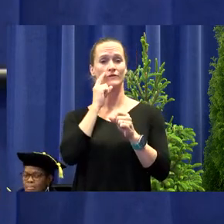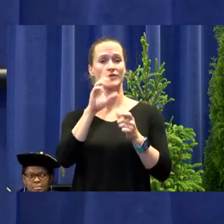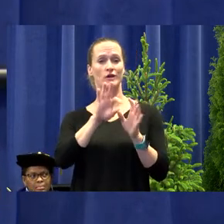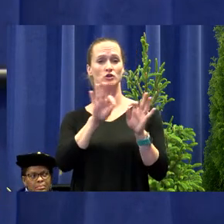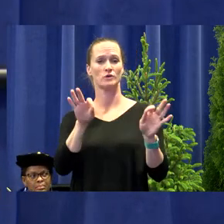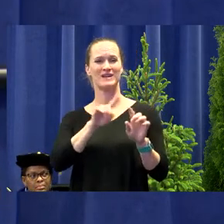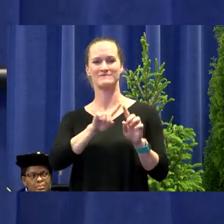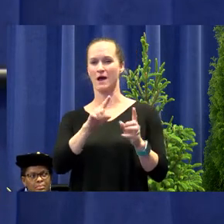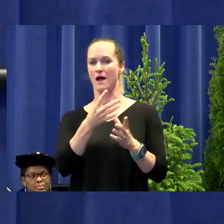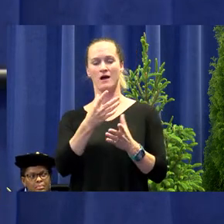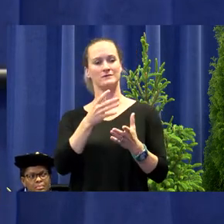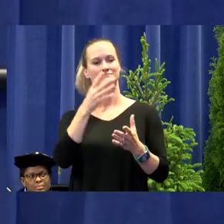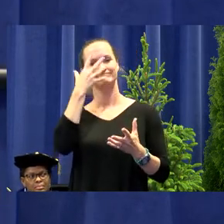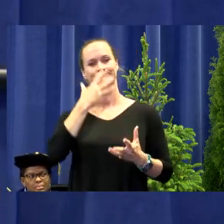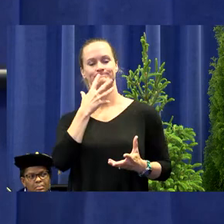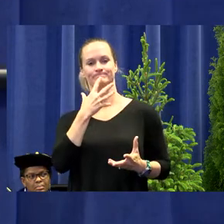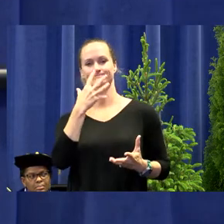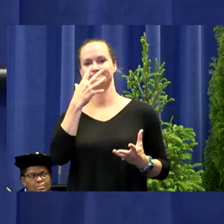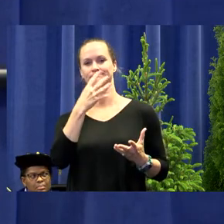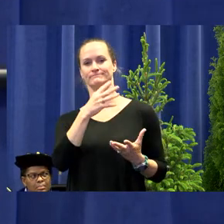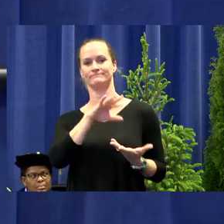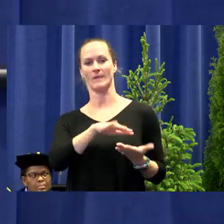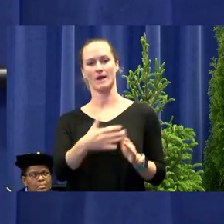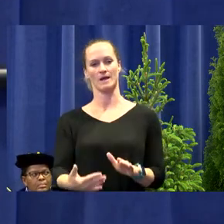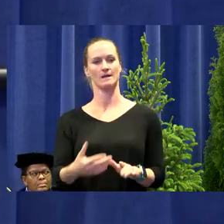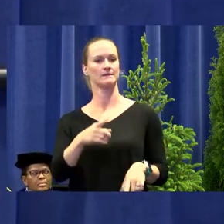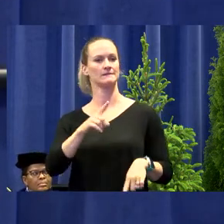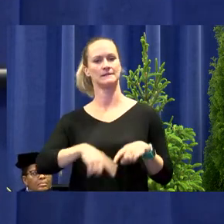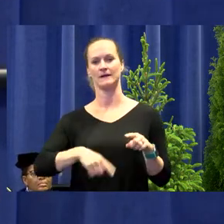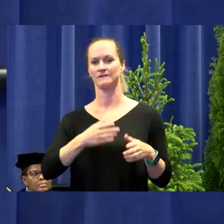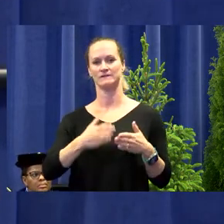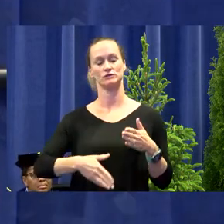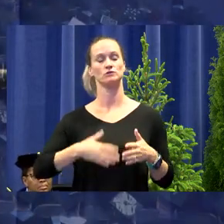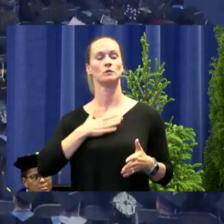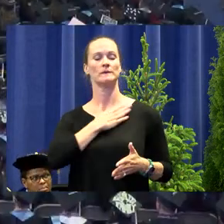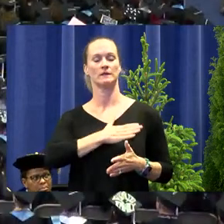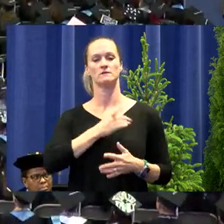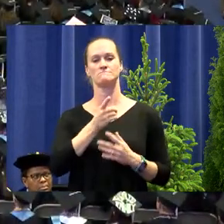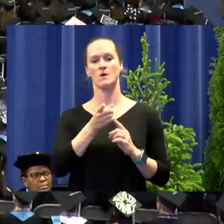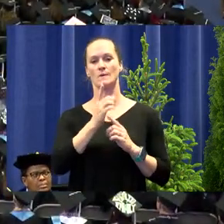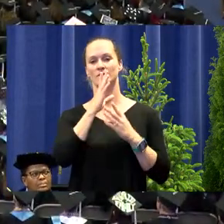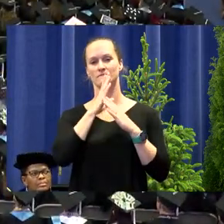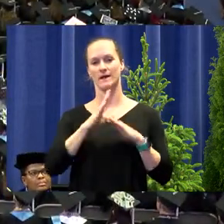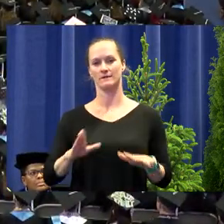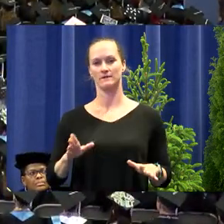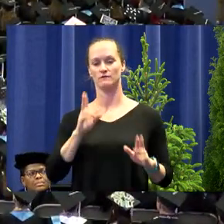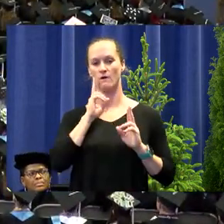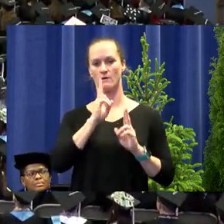degrees. Please join me in a moment of silence to honor those students.